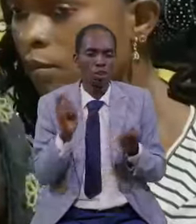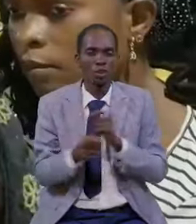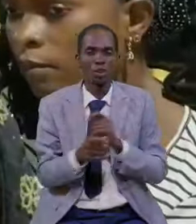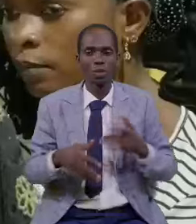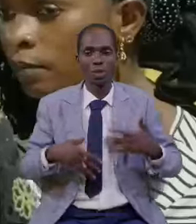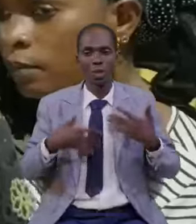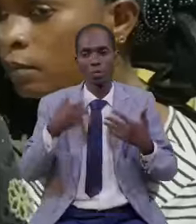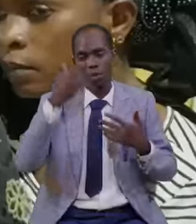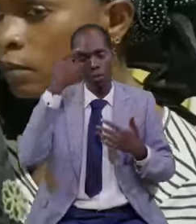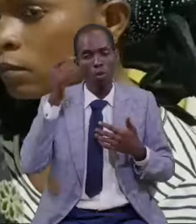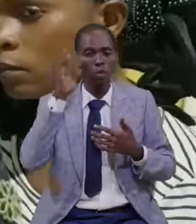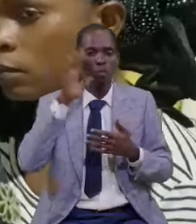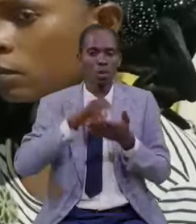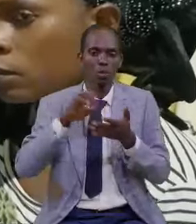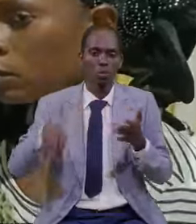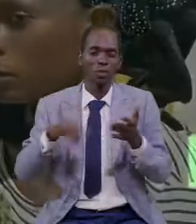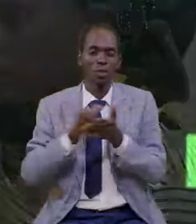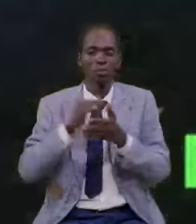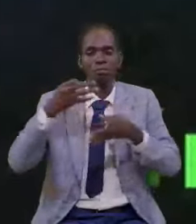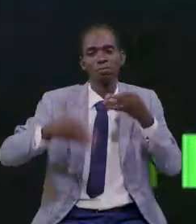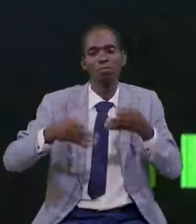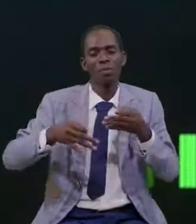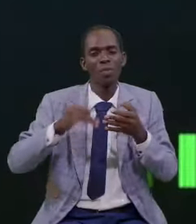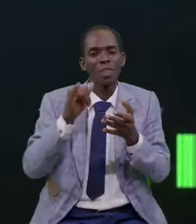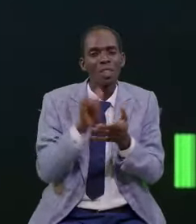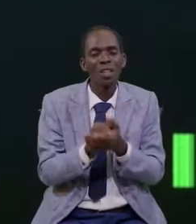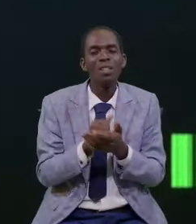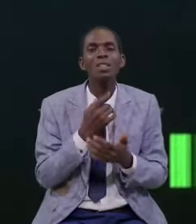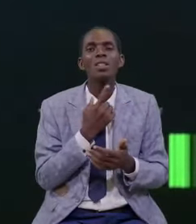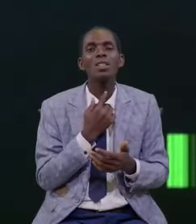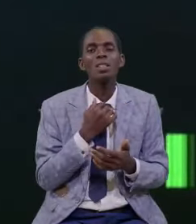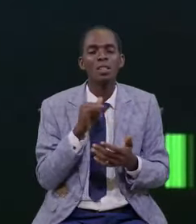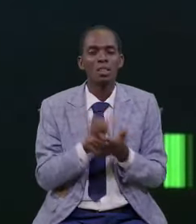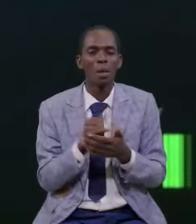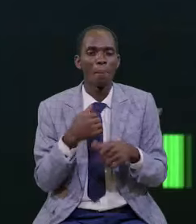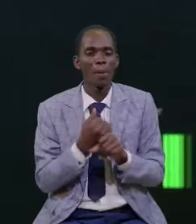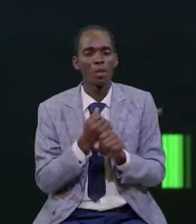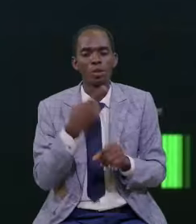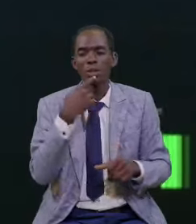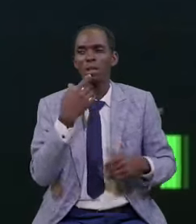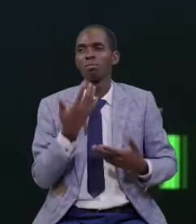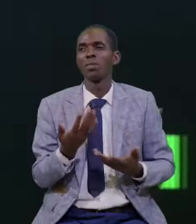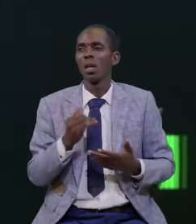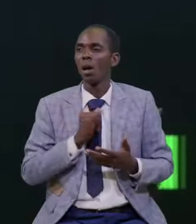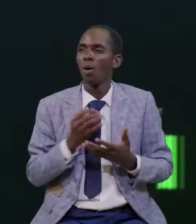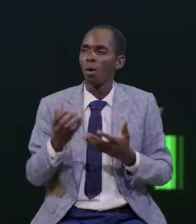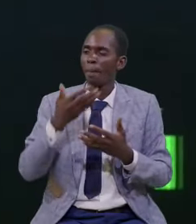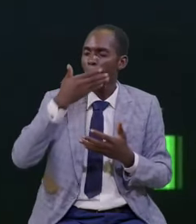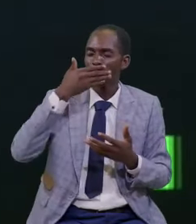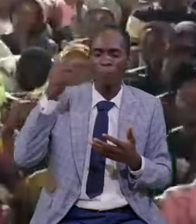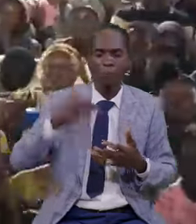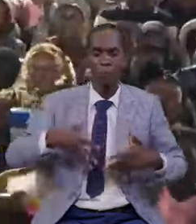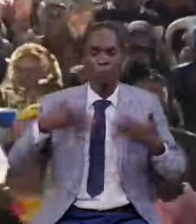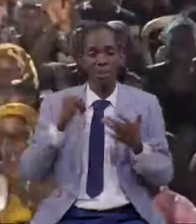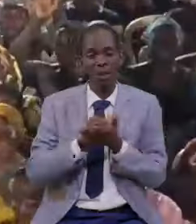thirst that makes you feel, that makes you say, I want a better life, that better life is coming